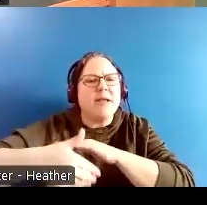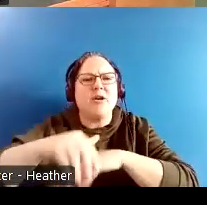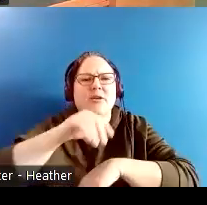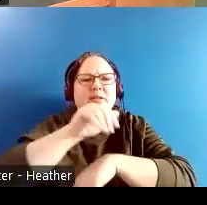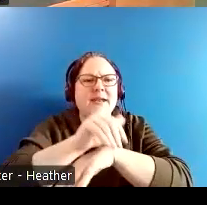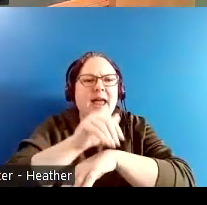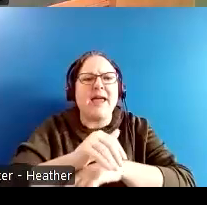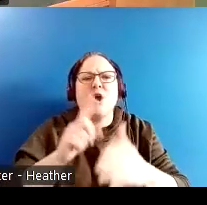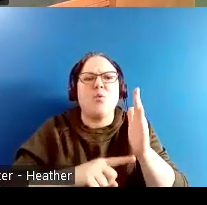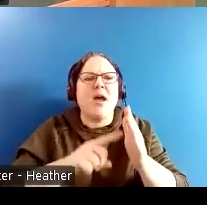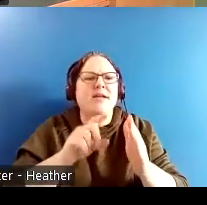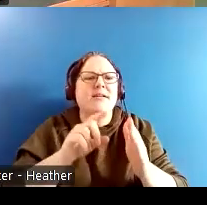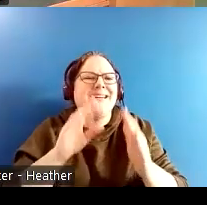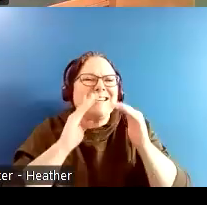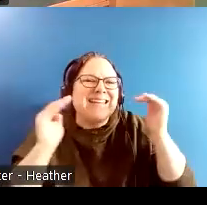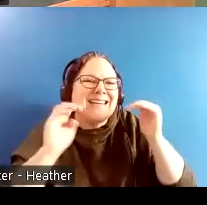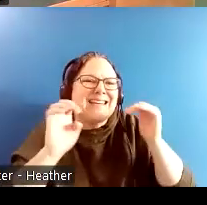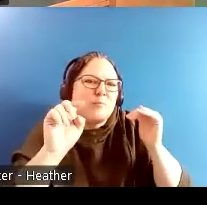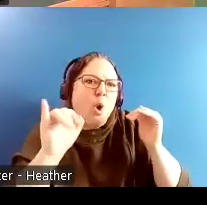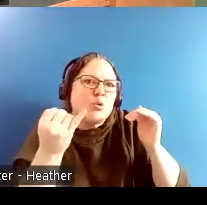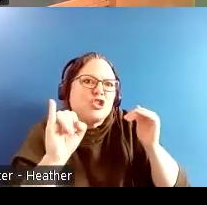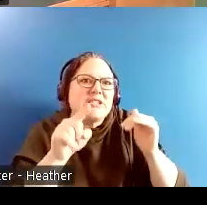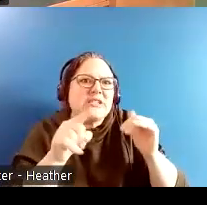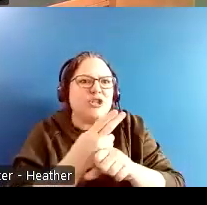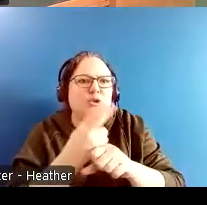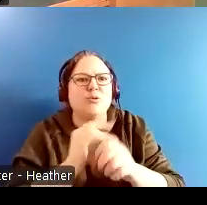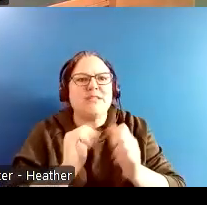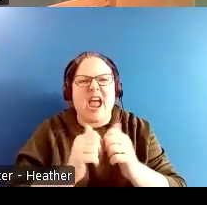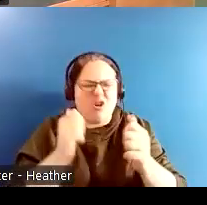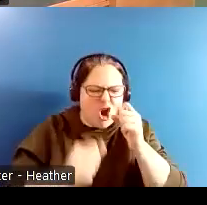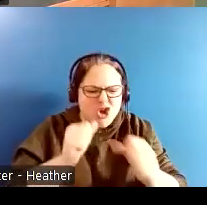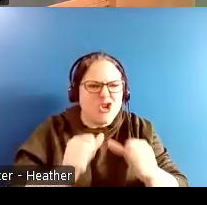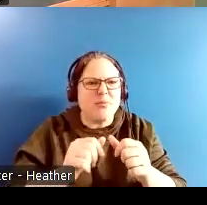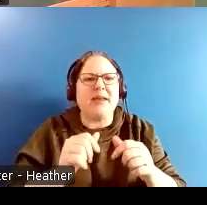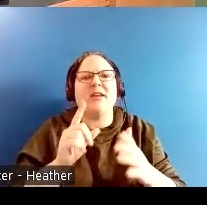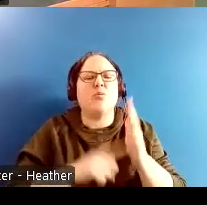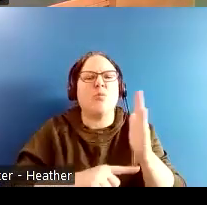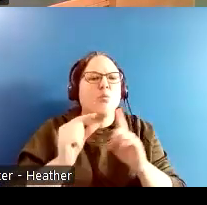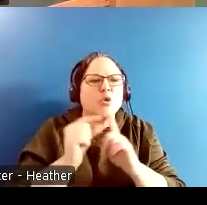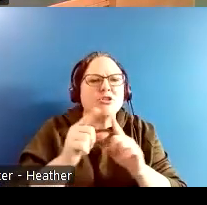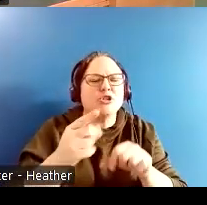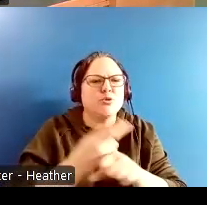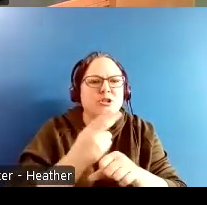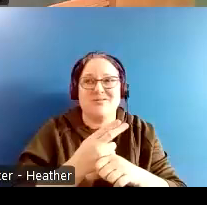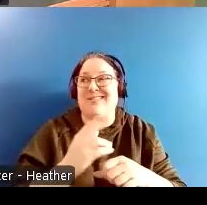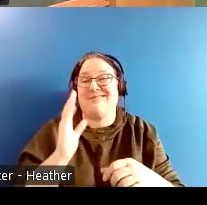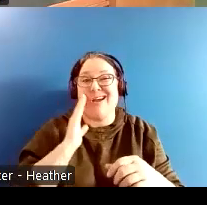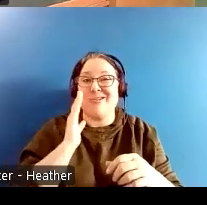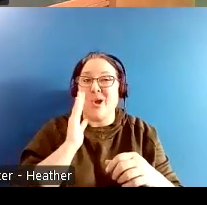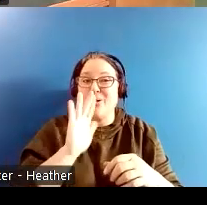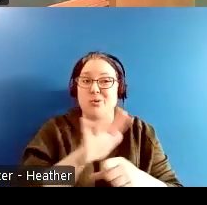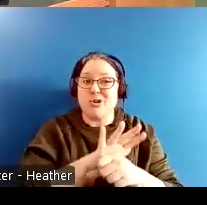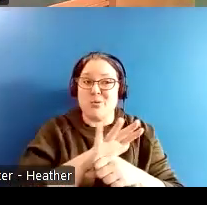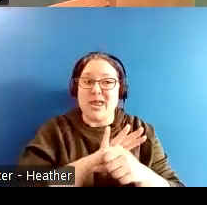using, sentiment analyses of words, how hard you're banging the keys, and so on and so forth. And they know your locations. I mean, how many crimes